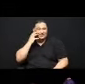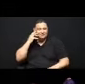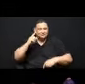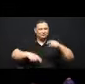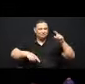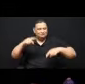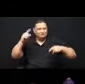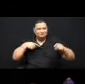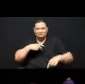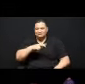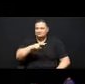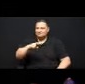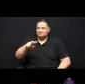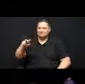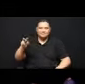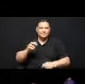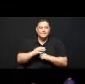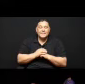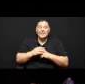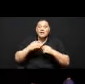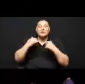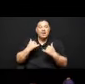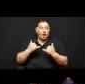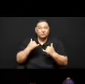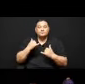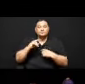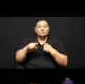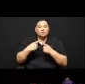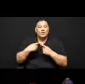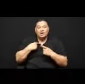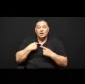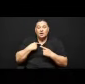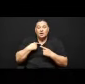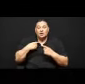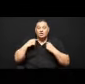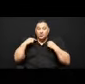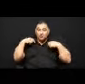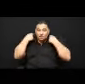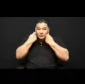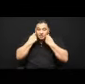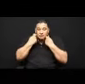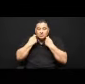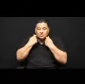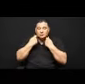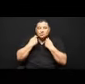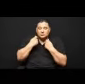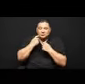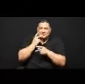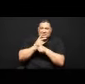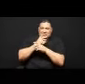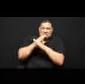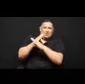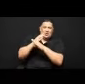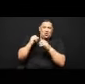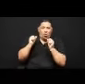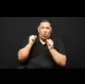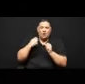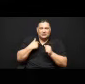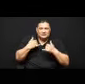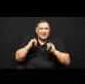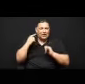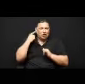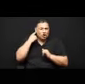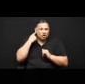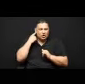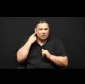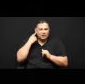Now, when I flip up my collar to keep out the cold, I still hear the faint signal of your reply.